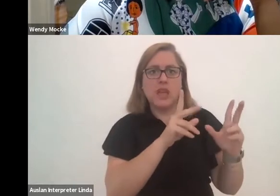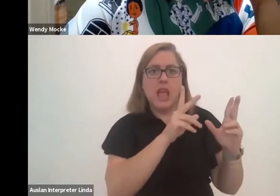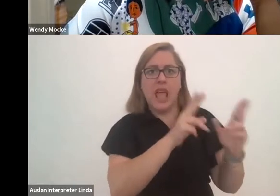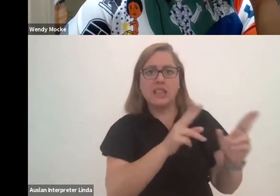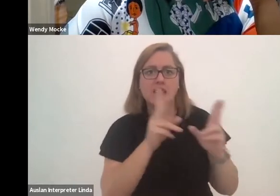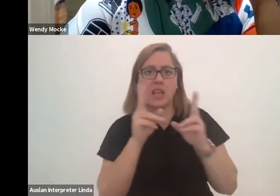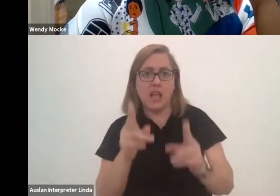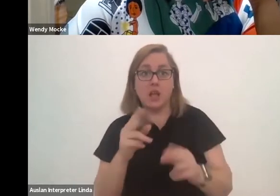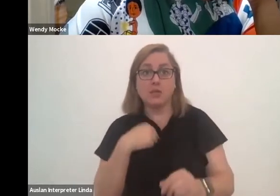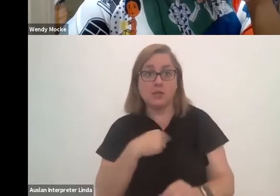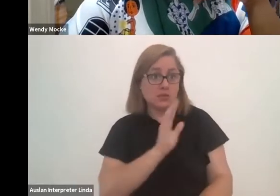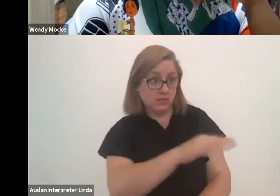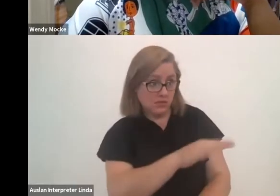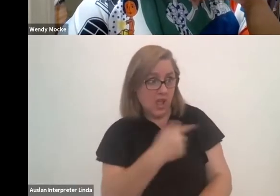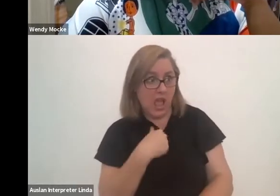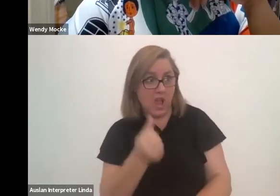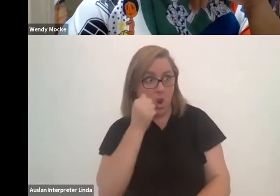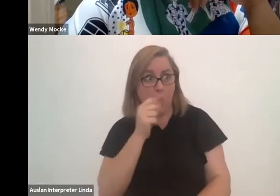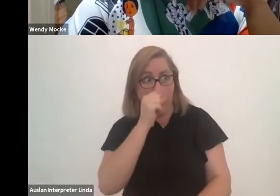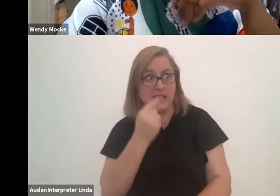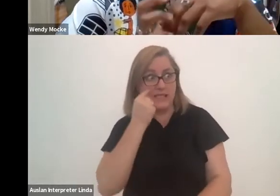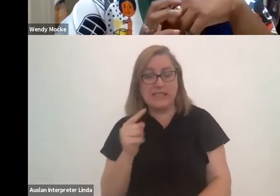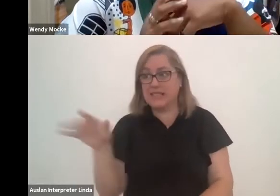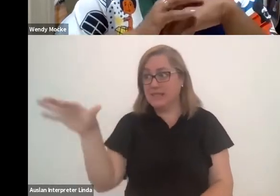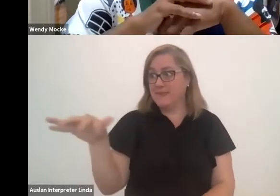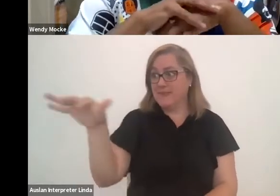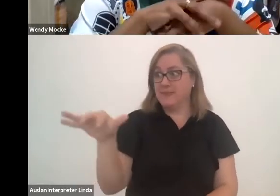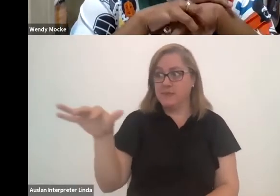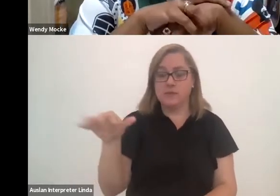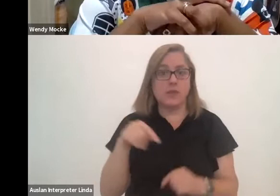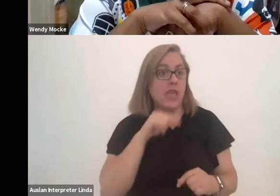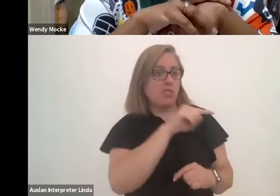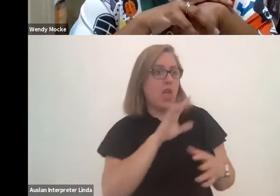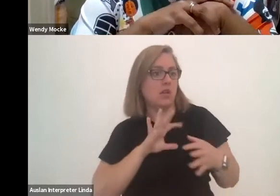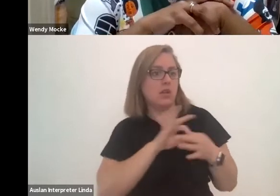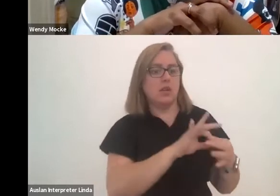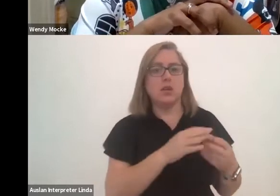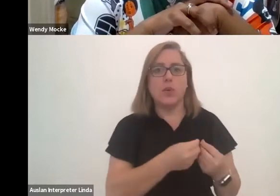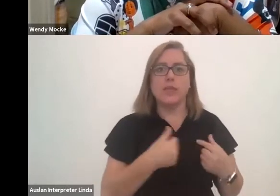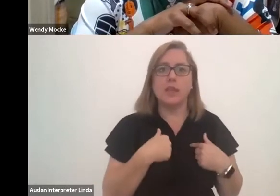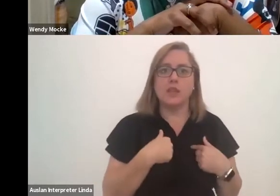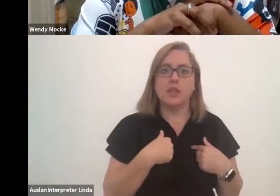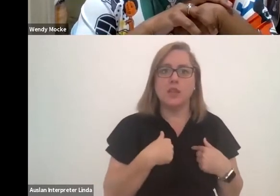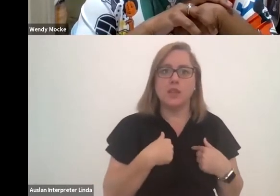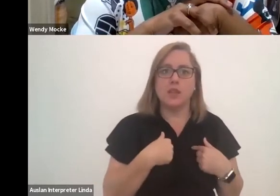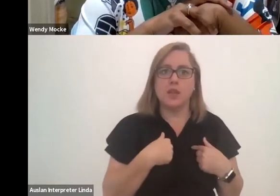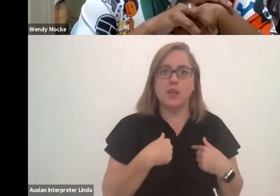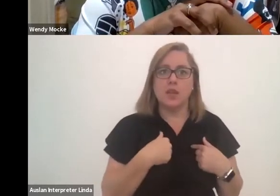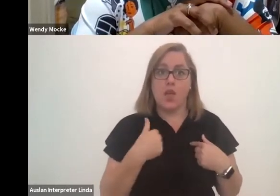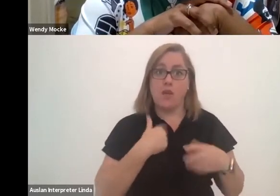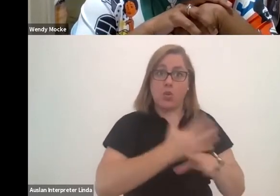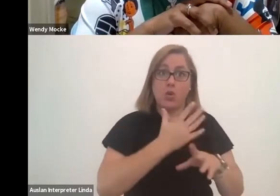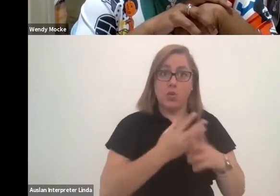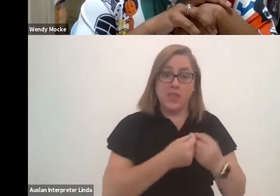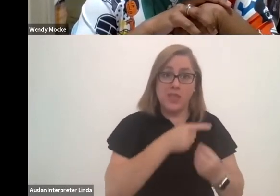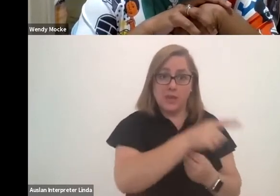I can see what's going on, and connect. And some of those people I've worked with and I've become